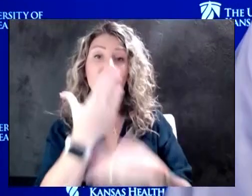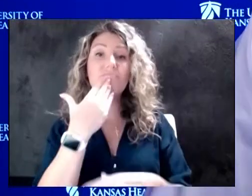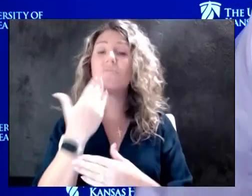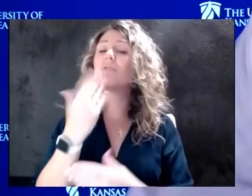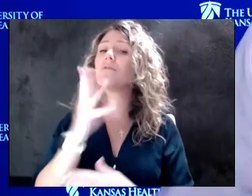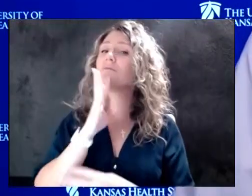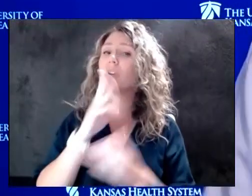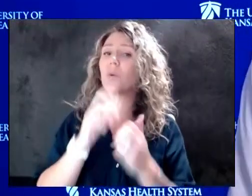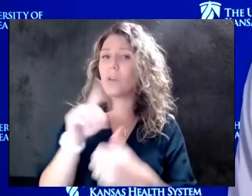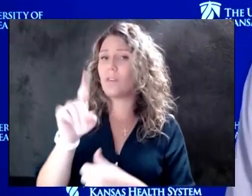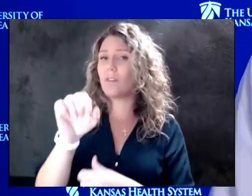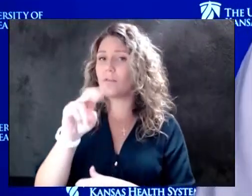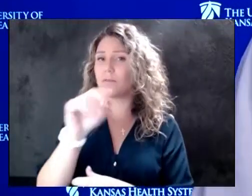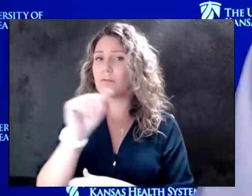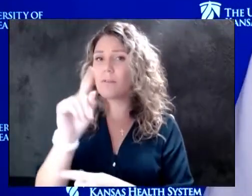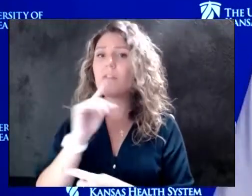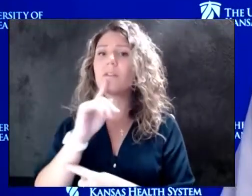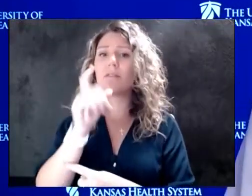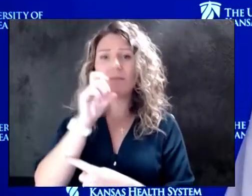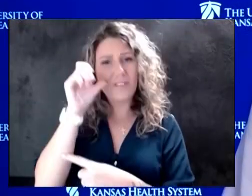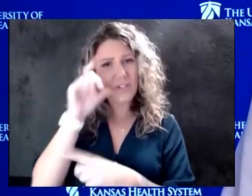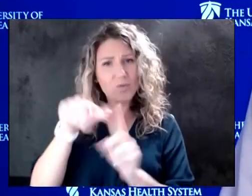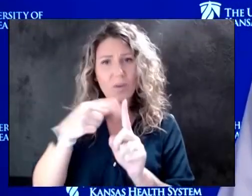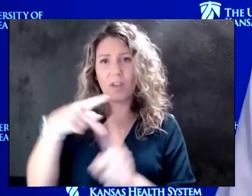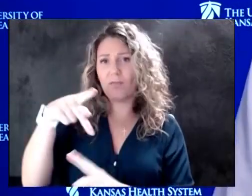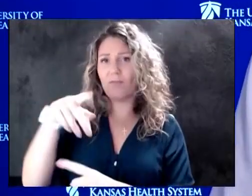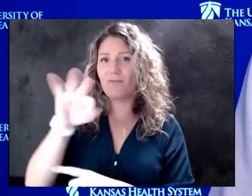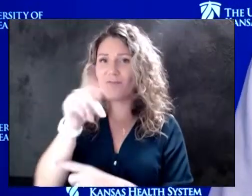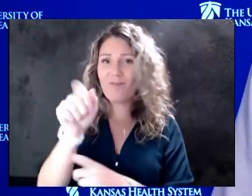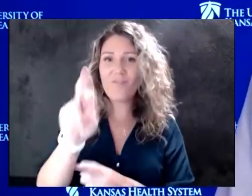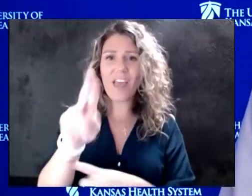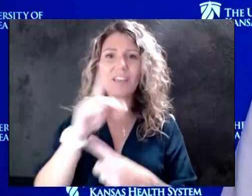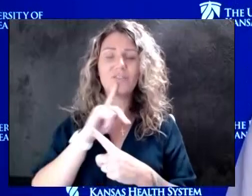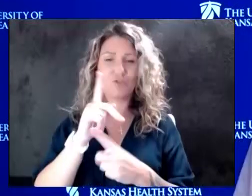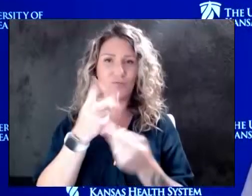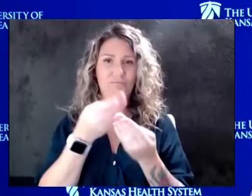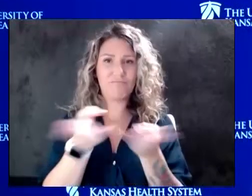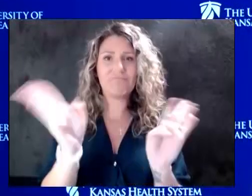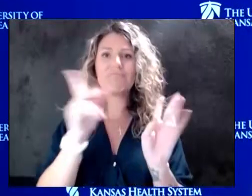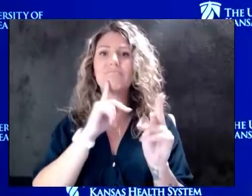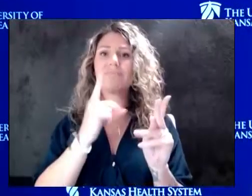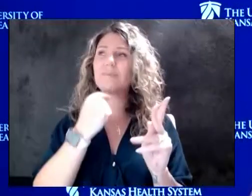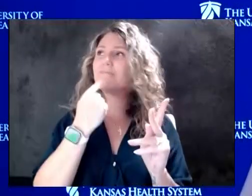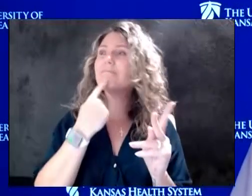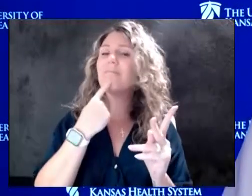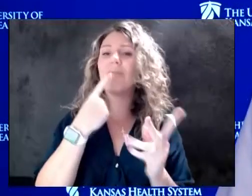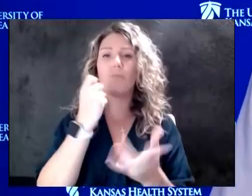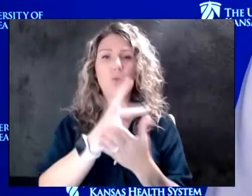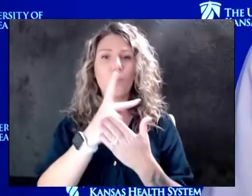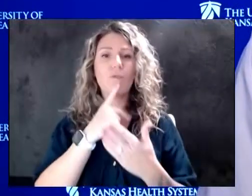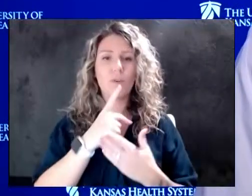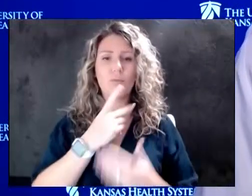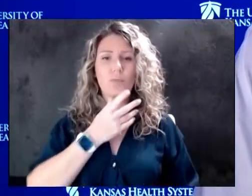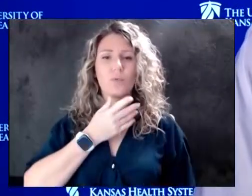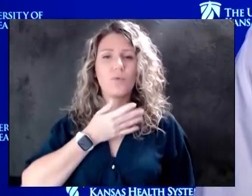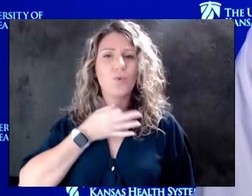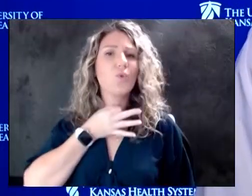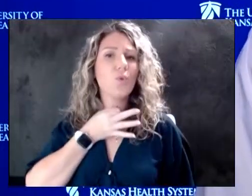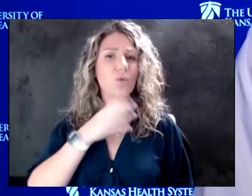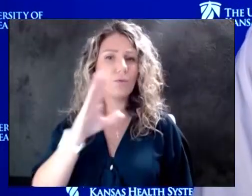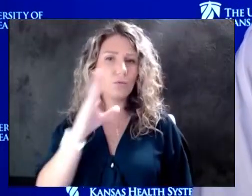but this is really the first briefing that you guys can talk about this. I'm curious, just your take on